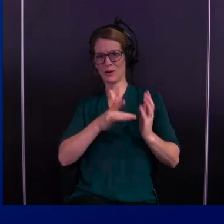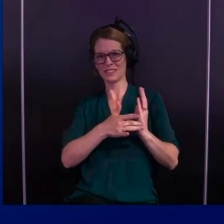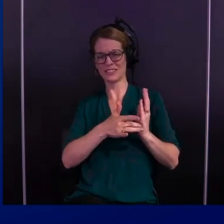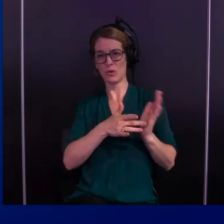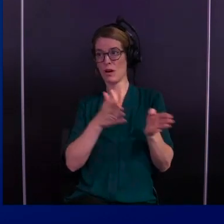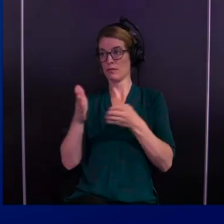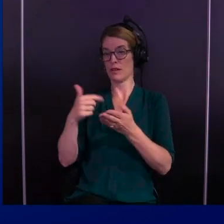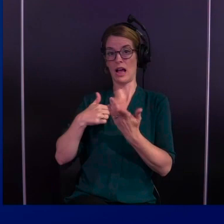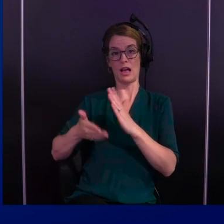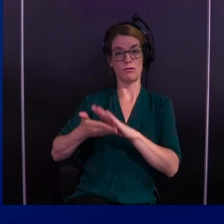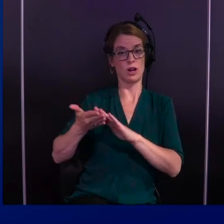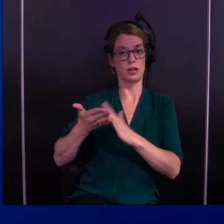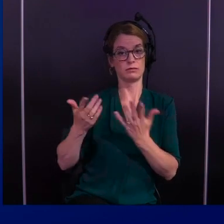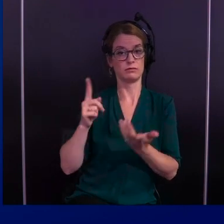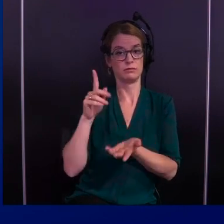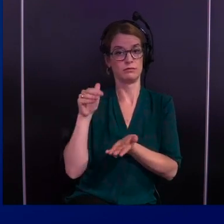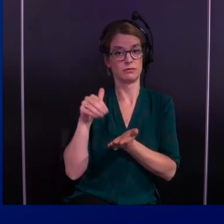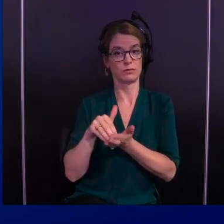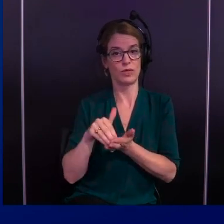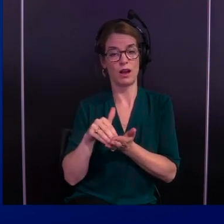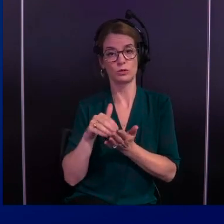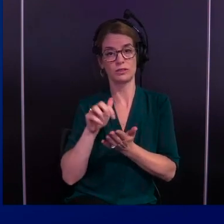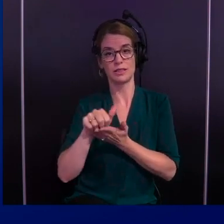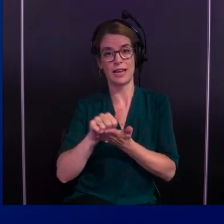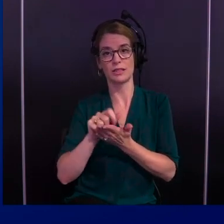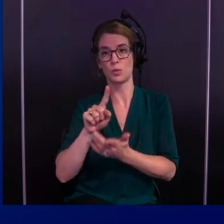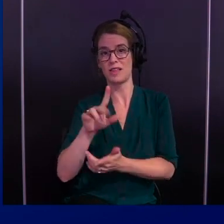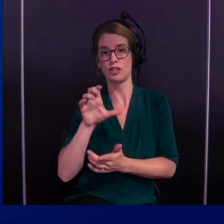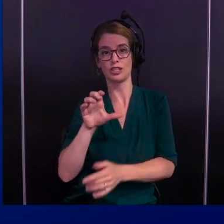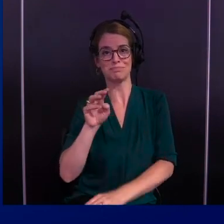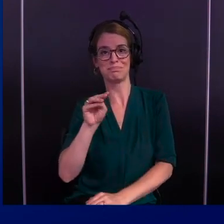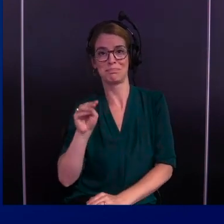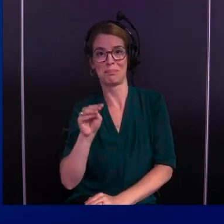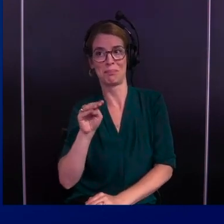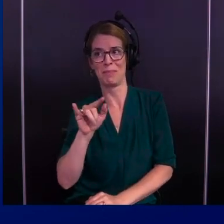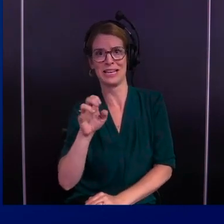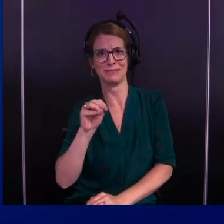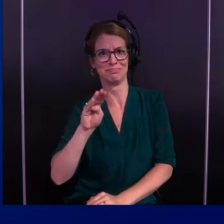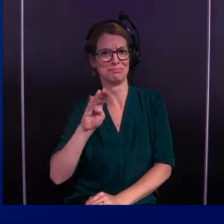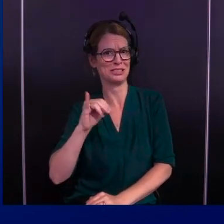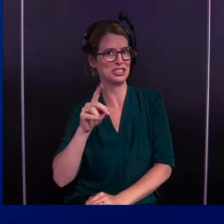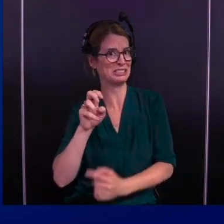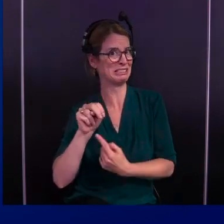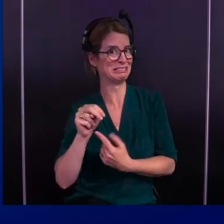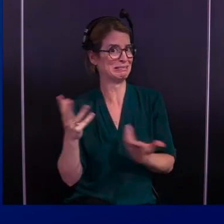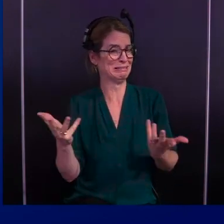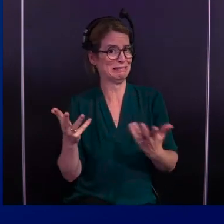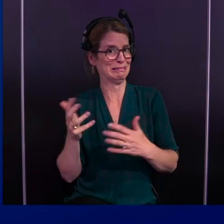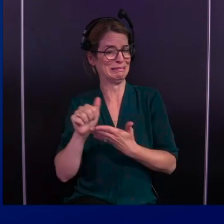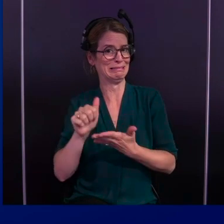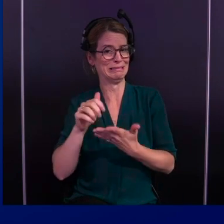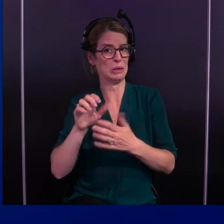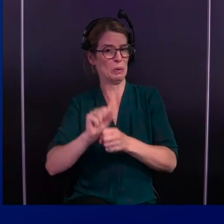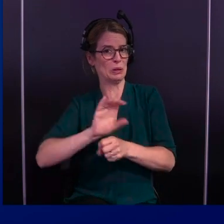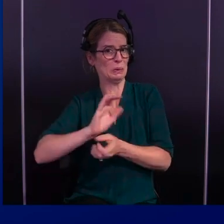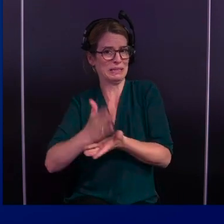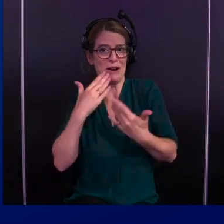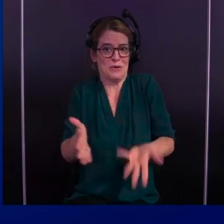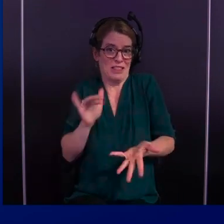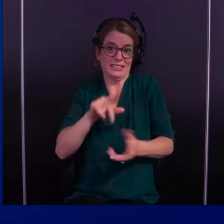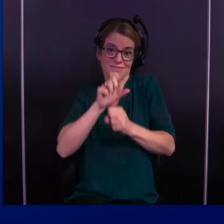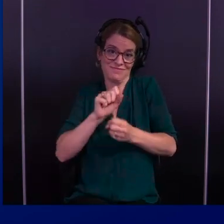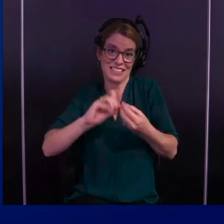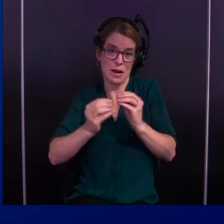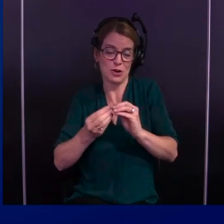100 million bajillion workloads. That's a number, by the way. I've heard it before. Yeah, it seems legit. Yeah. Yeah,